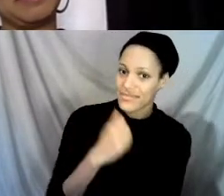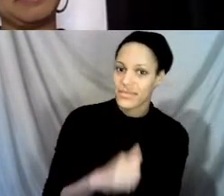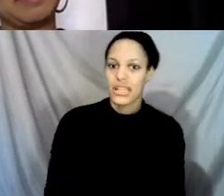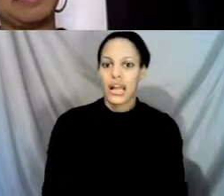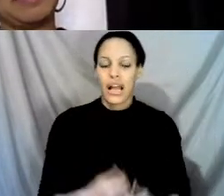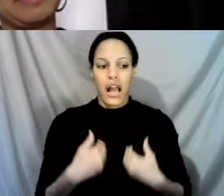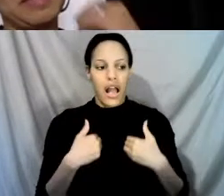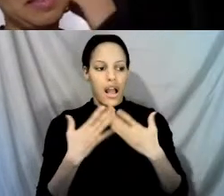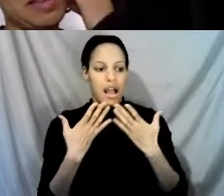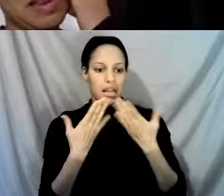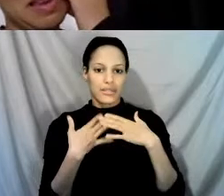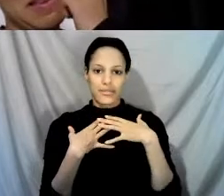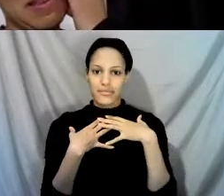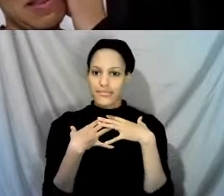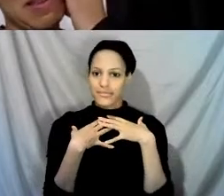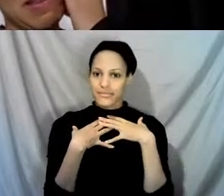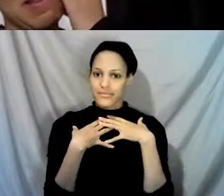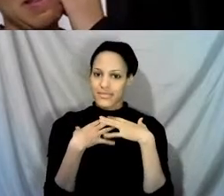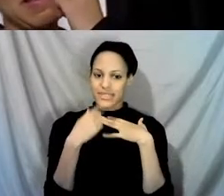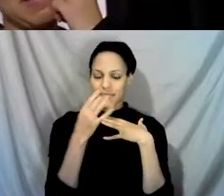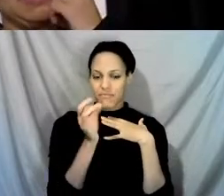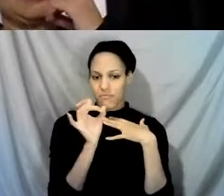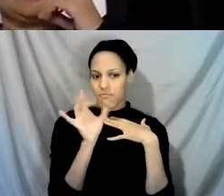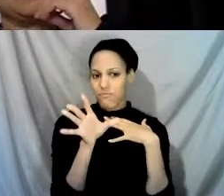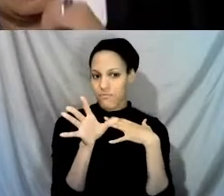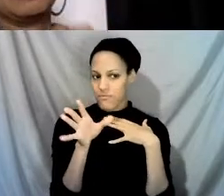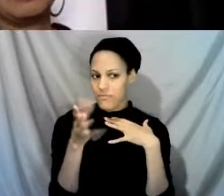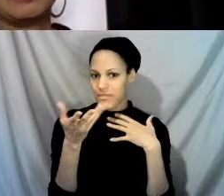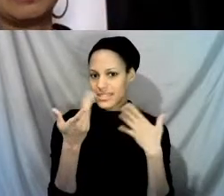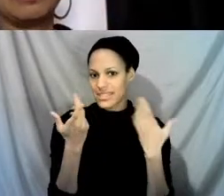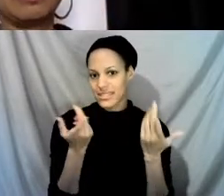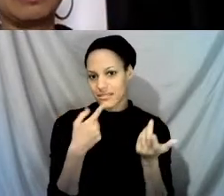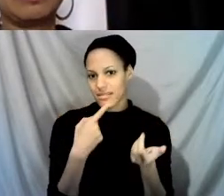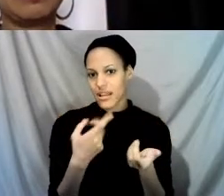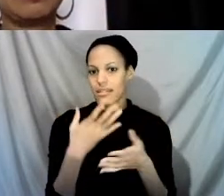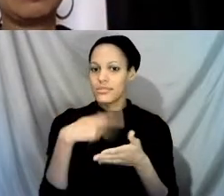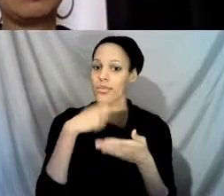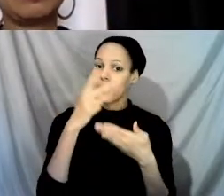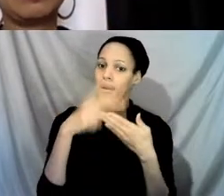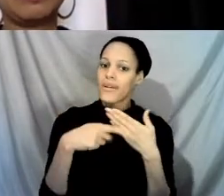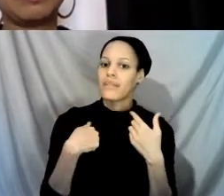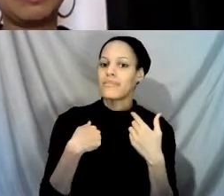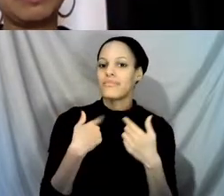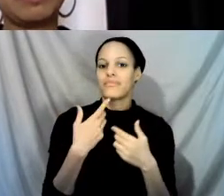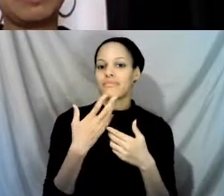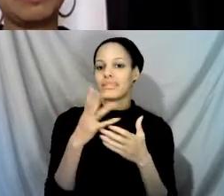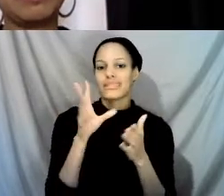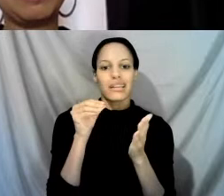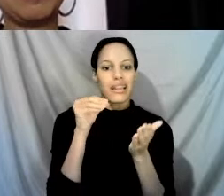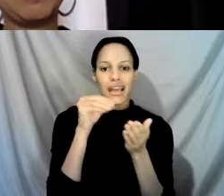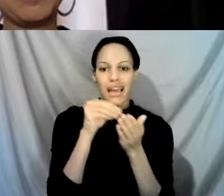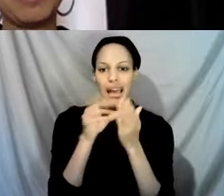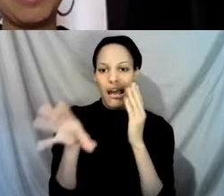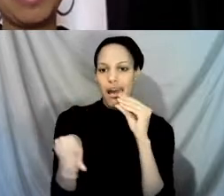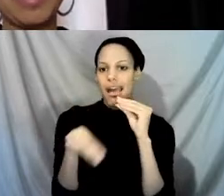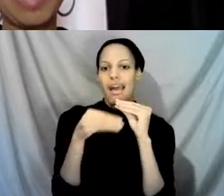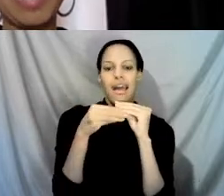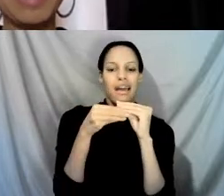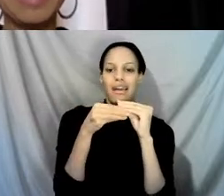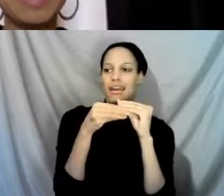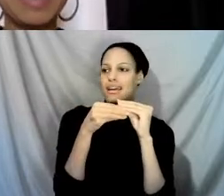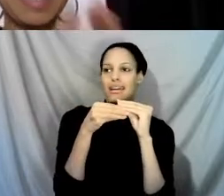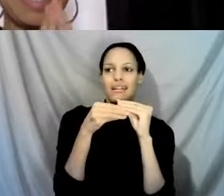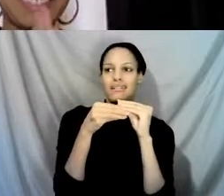I would just say that I'm going to add this. This program is added to my anchors of gratitude.